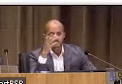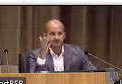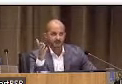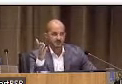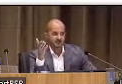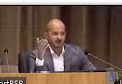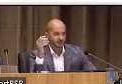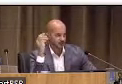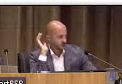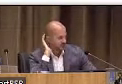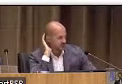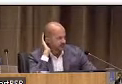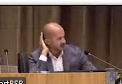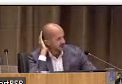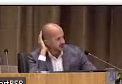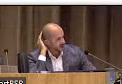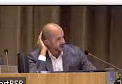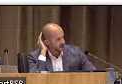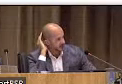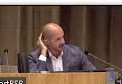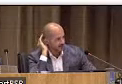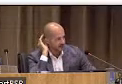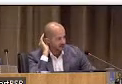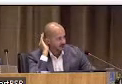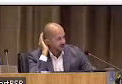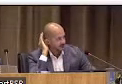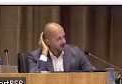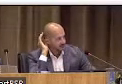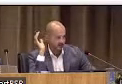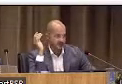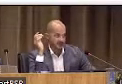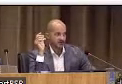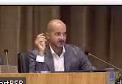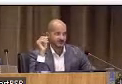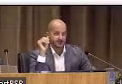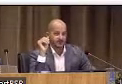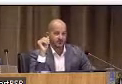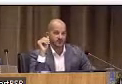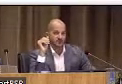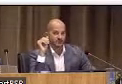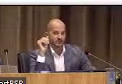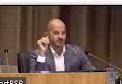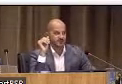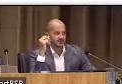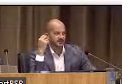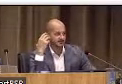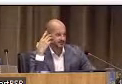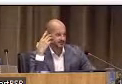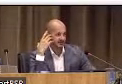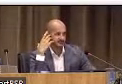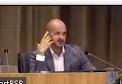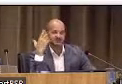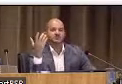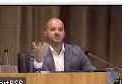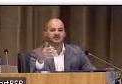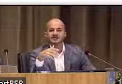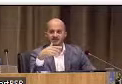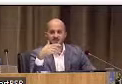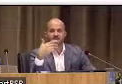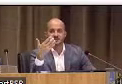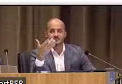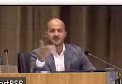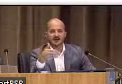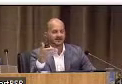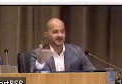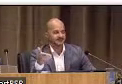virus. We know that not all hospitals do that and have the capacity to do that,